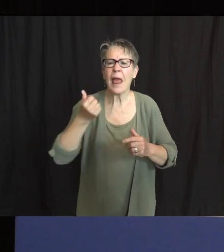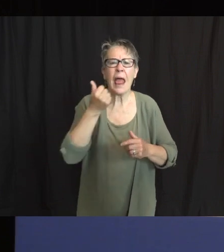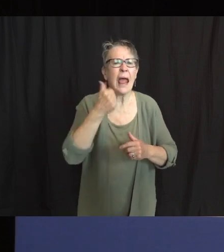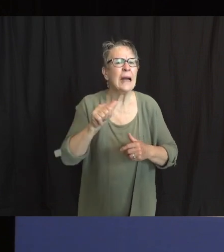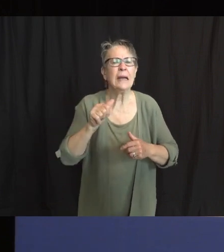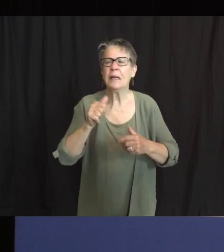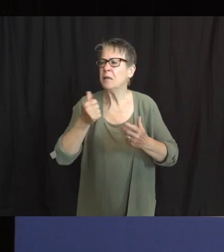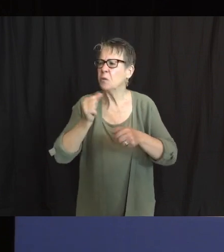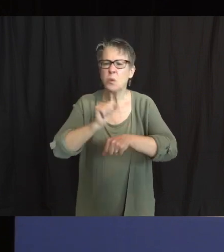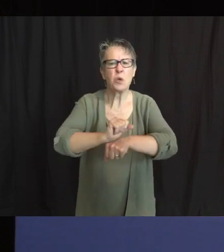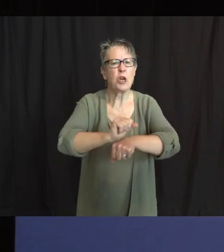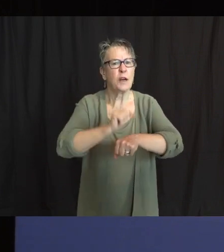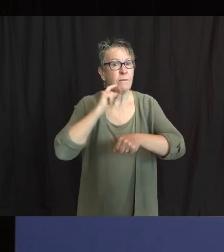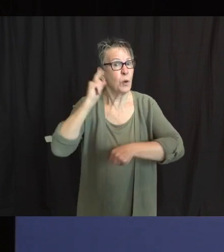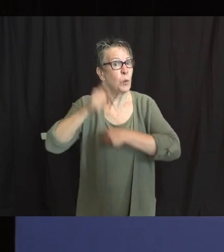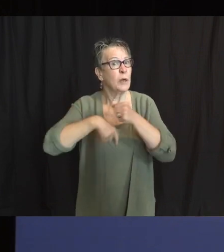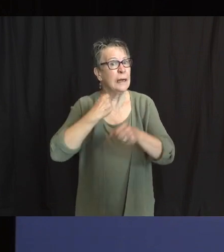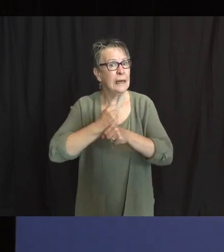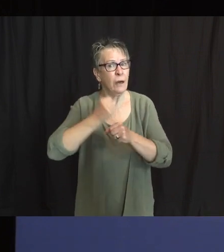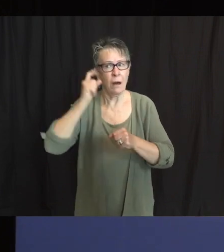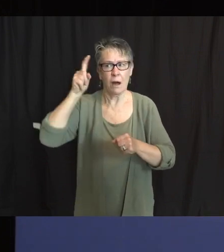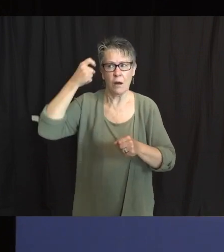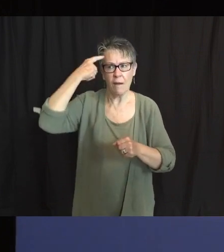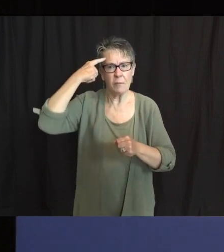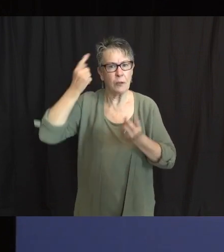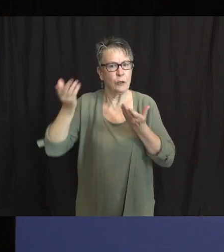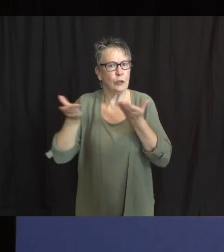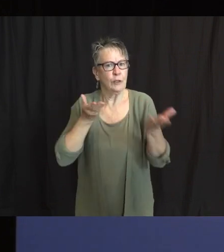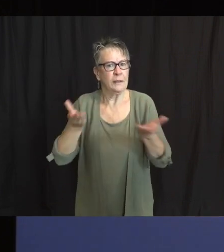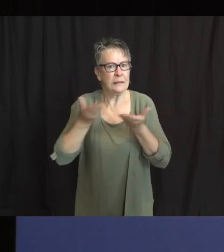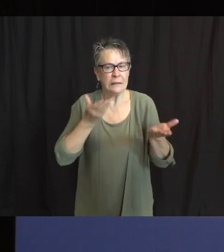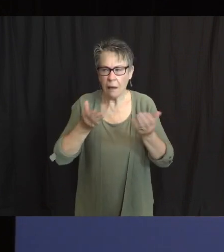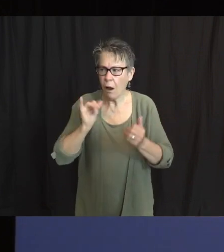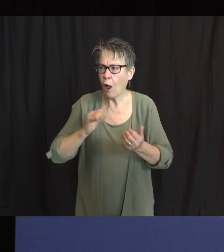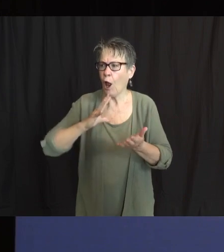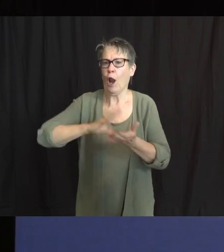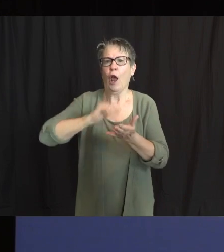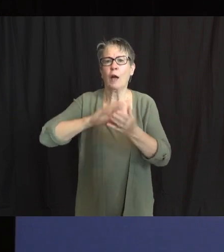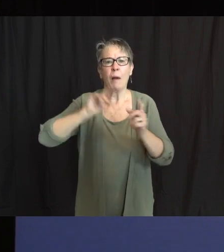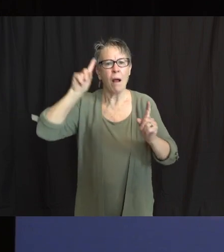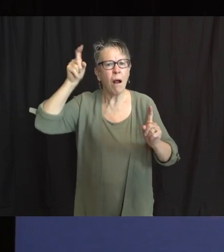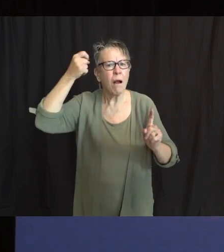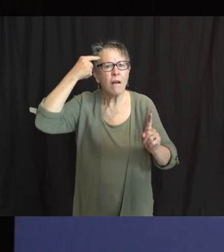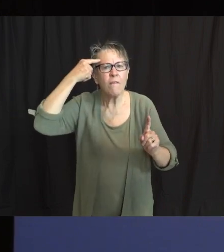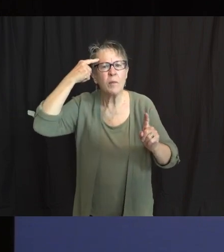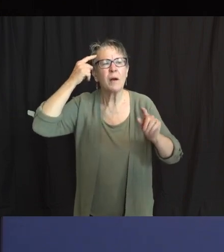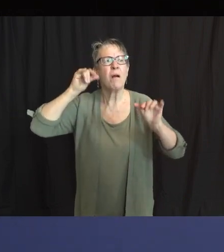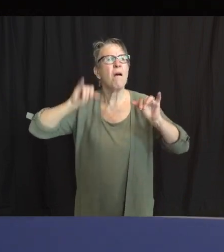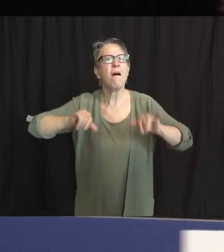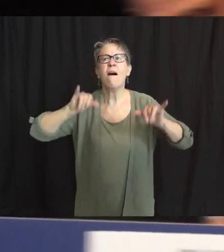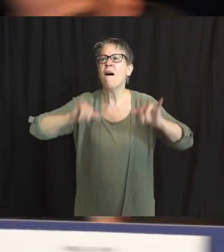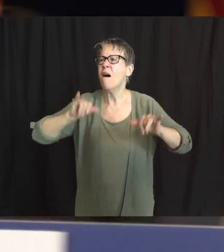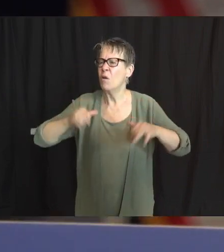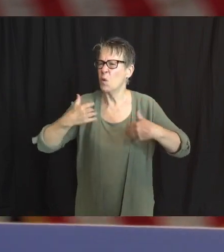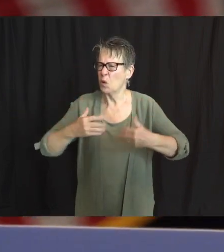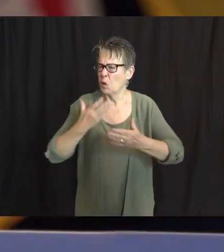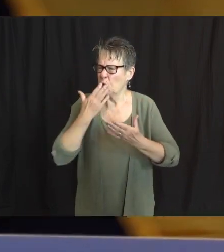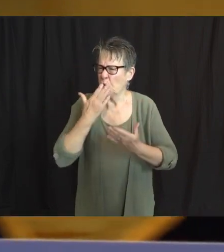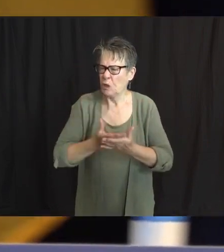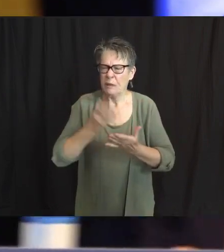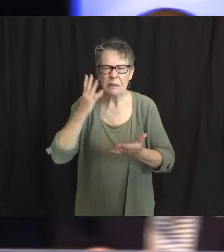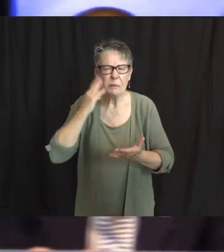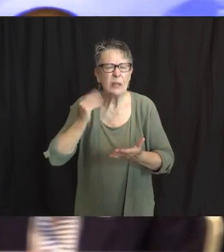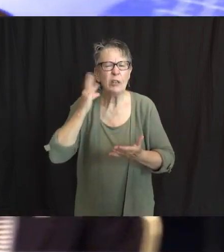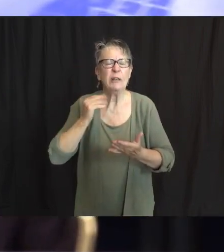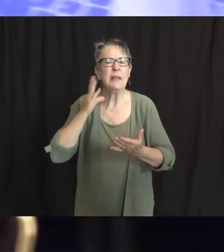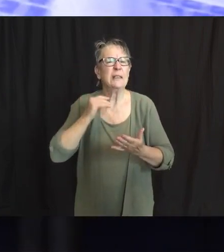what it does for you and how important it is for society to make progress. I love that. Count me in for 2 years.